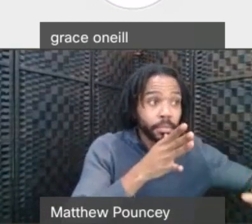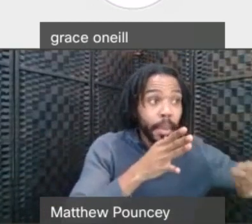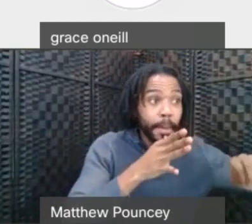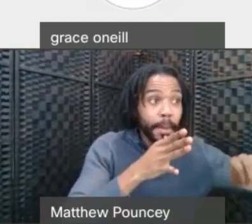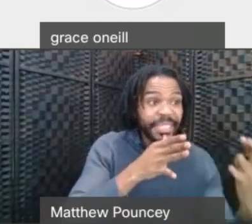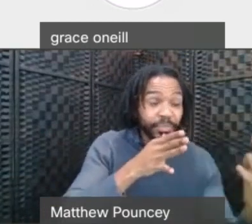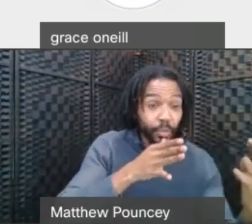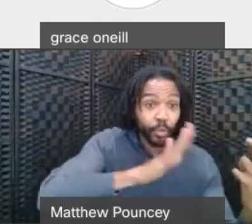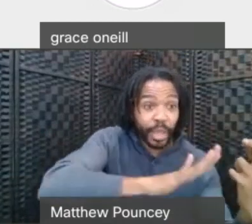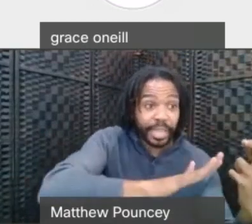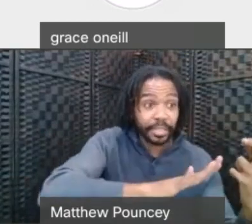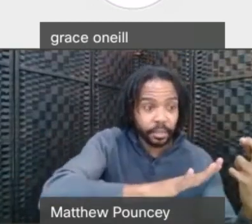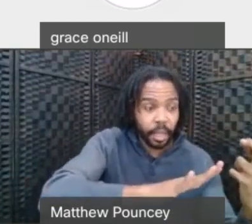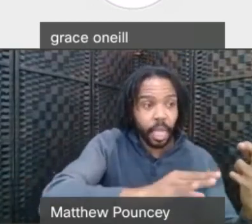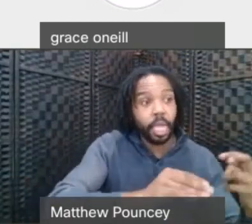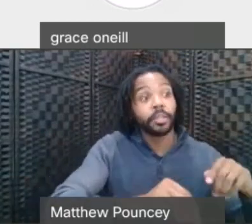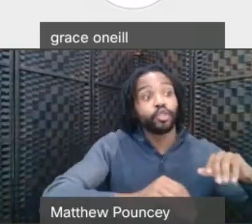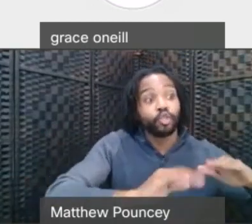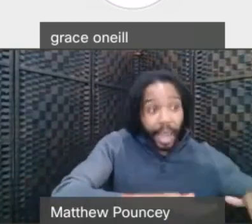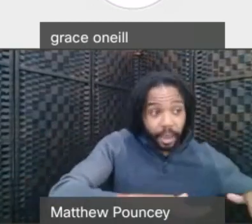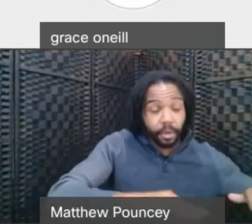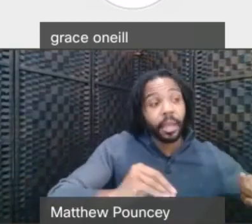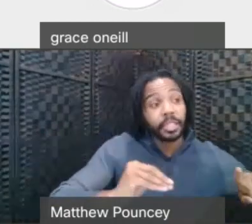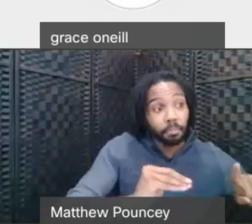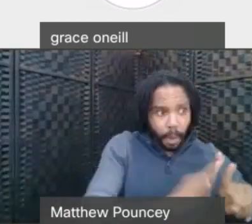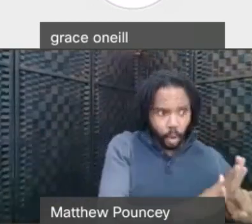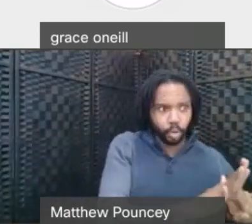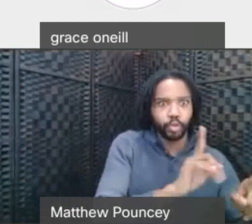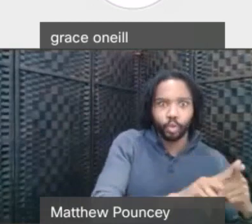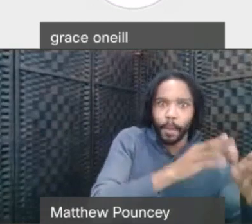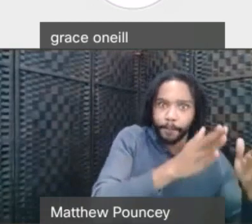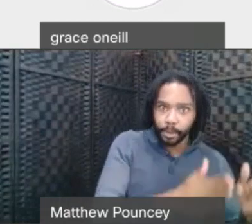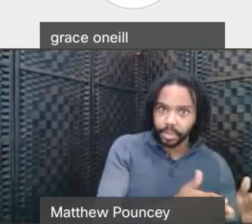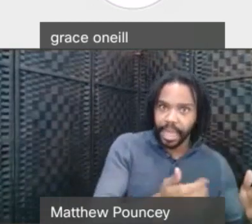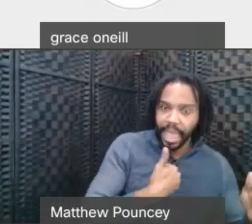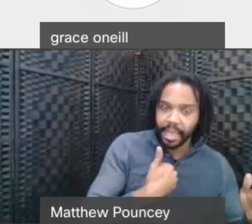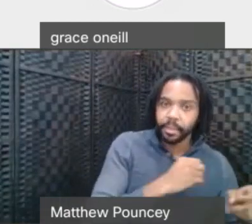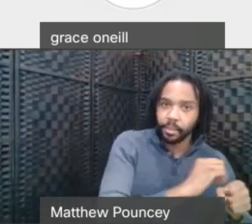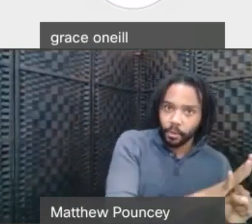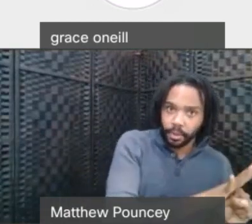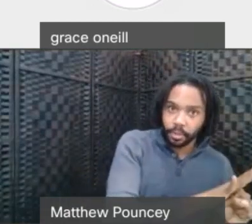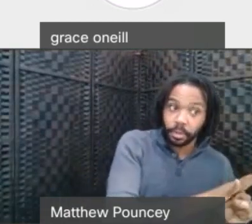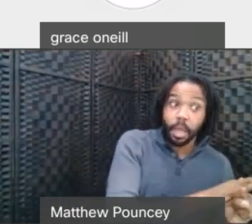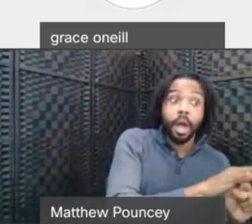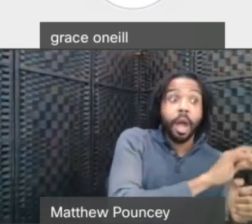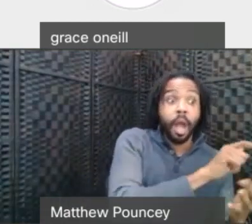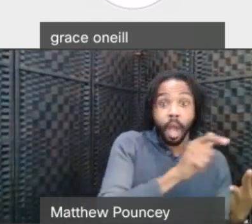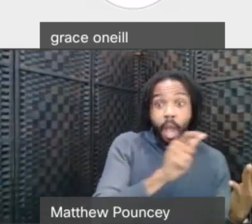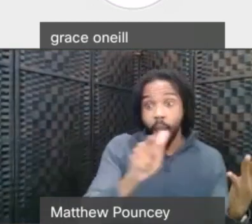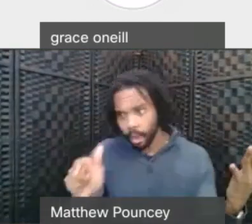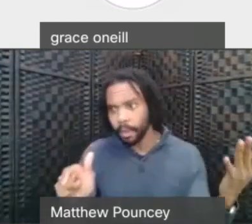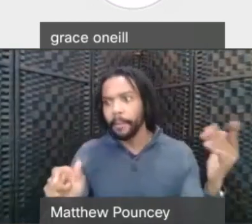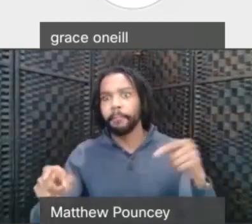child had been exposed to someone who believed to have COVID, then prompting the person we serve to be put